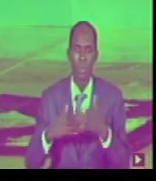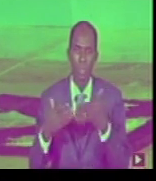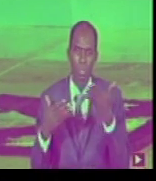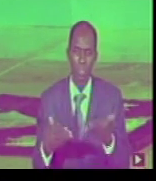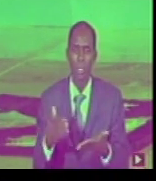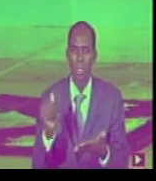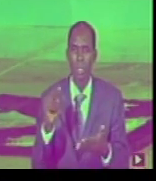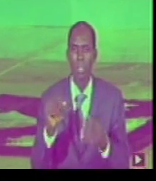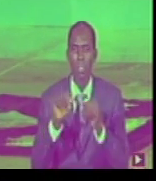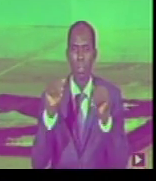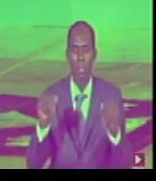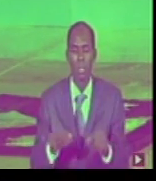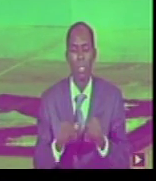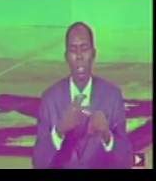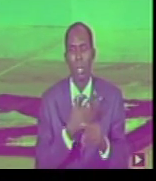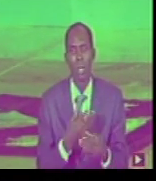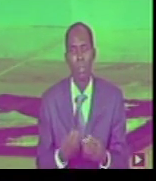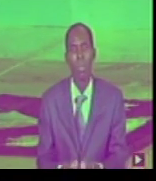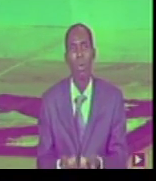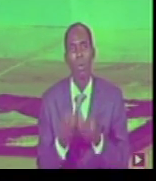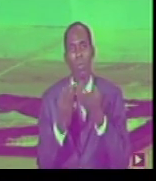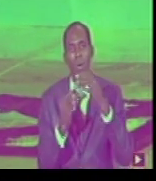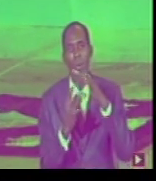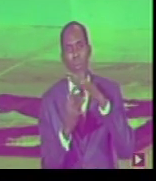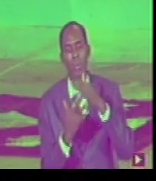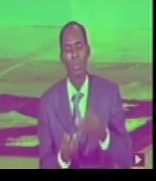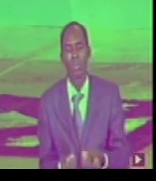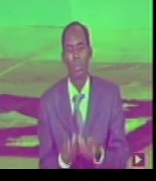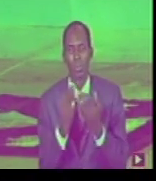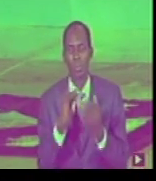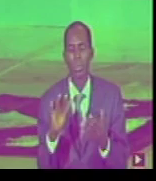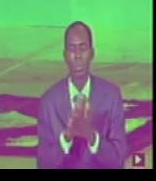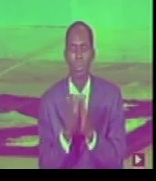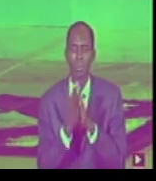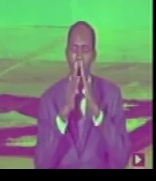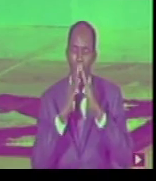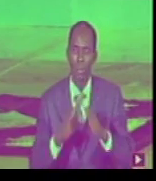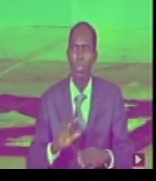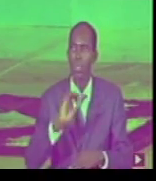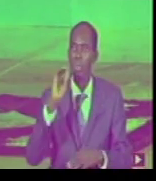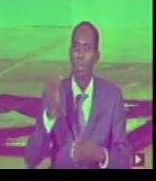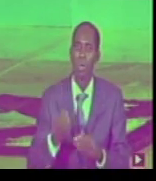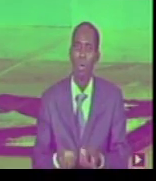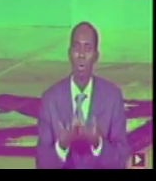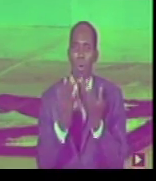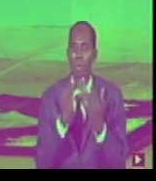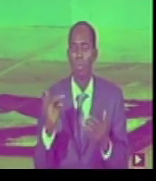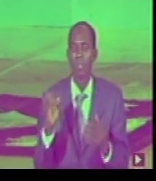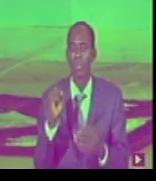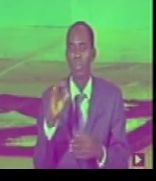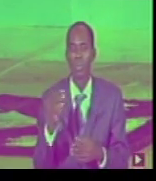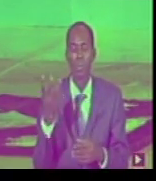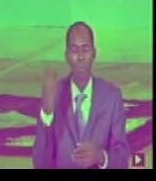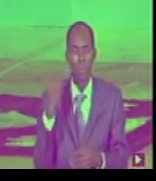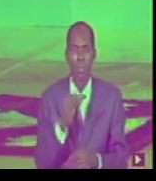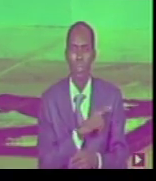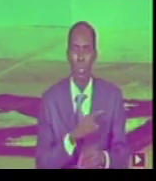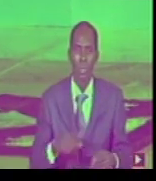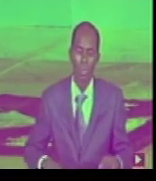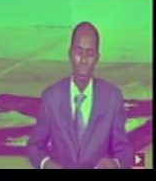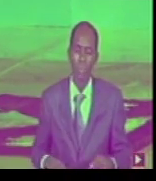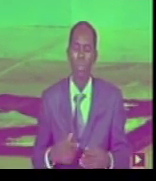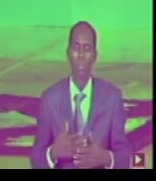burnt offerings and peace offerings. So the Lord was entreated for